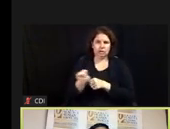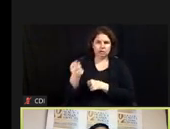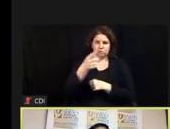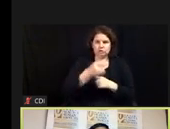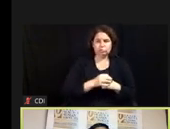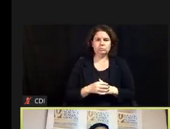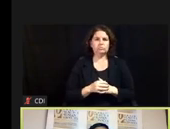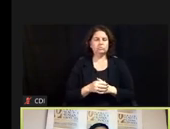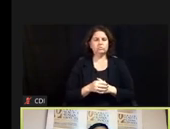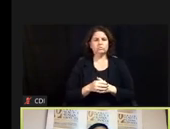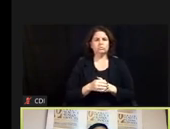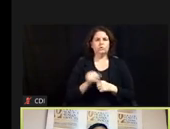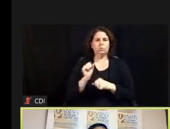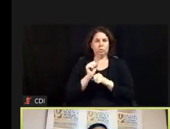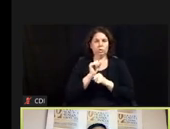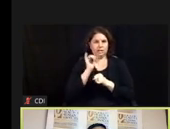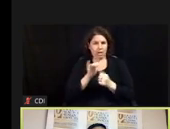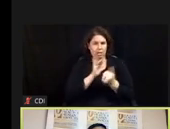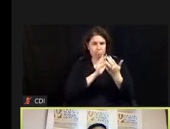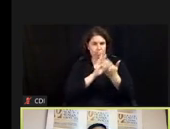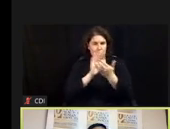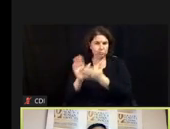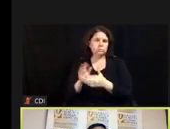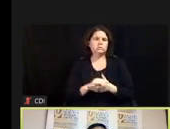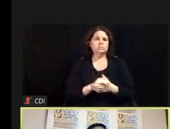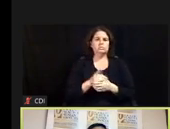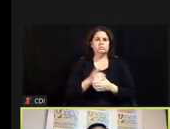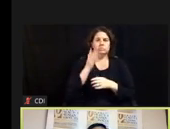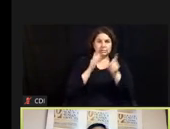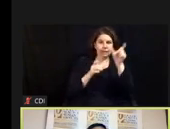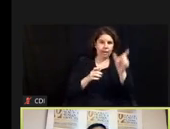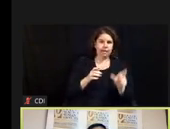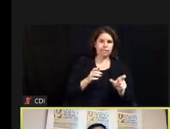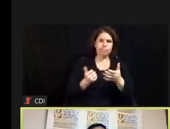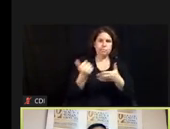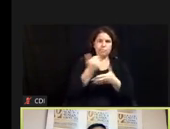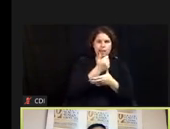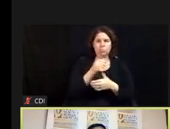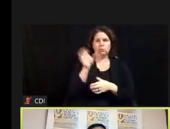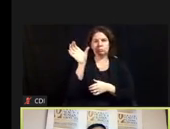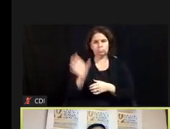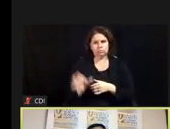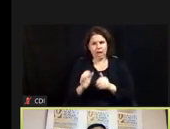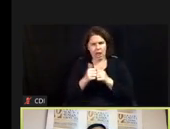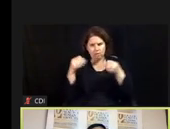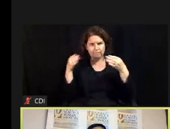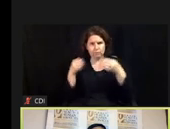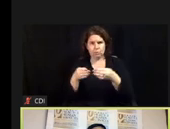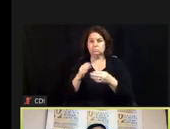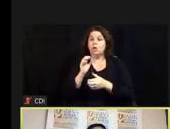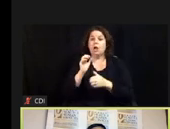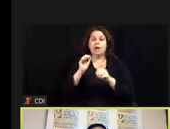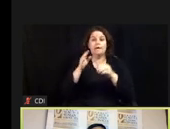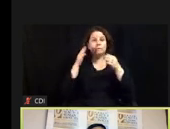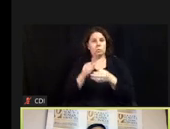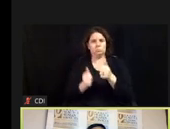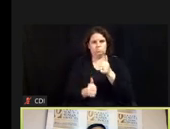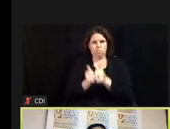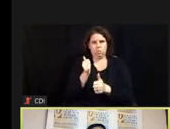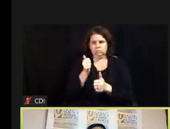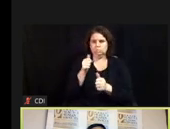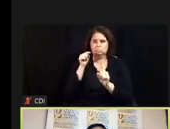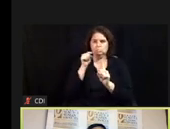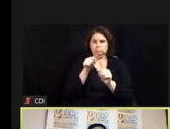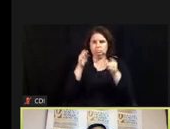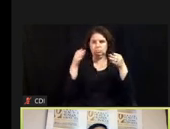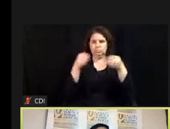strategic planning efforts, all supporting our most vulnerable communities that are greatly impacted through the